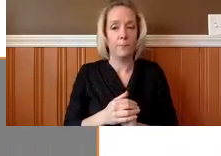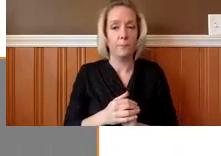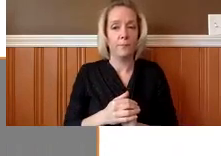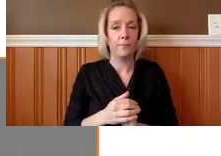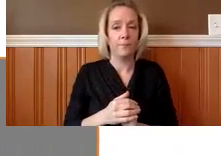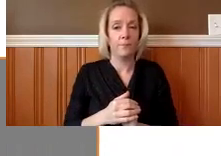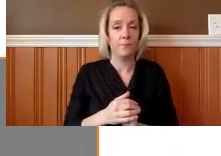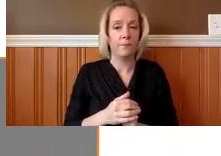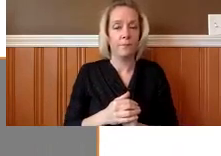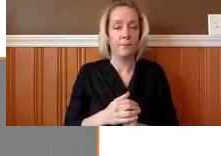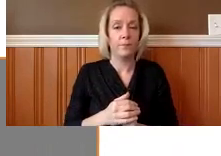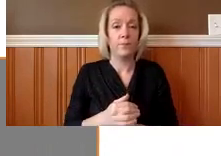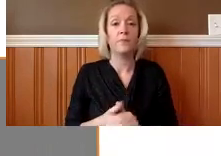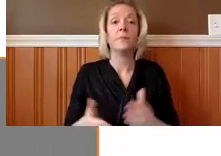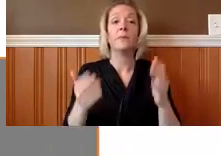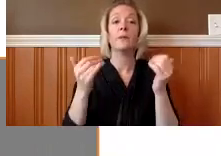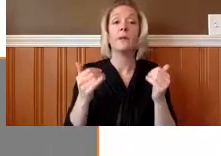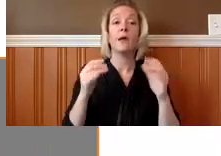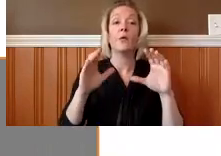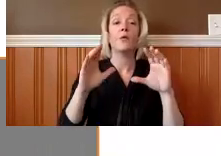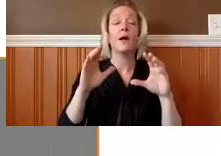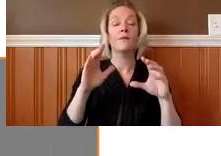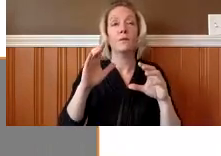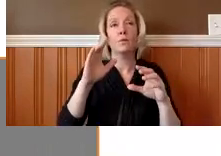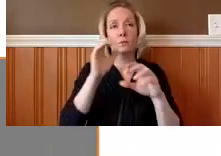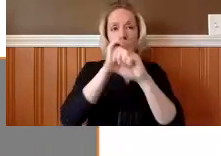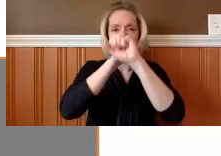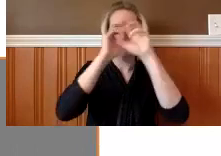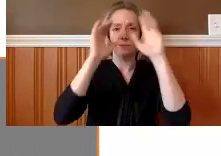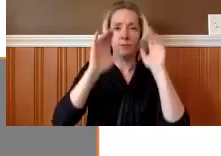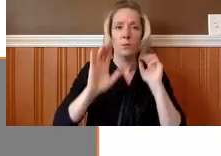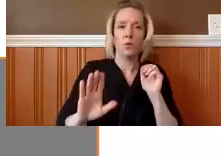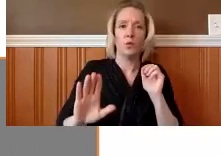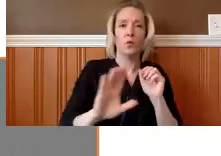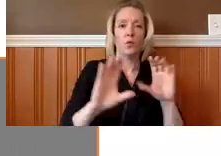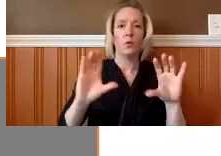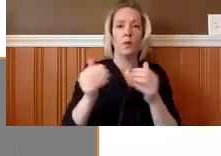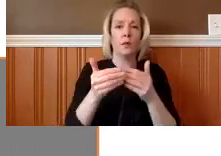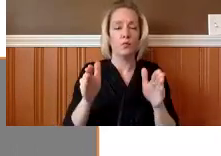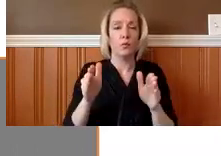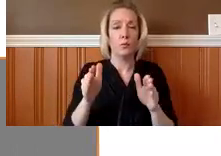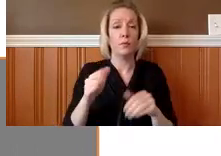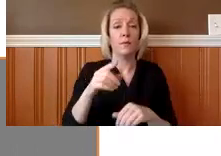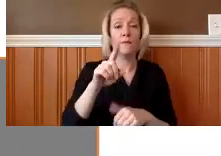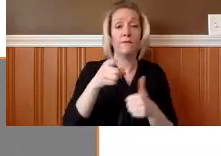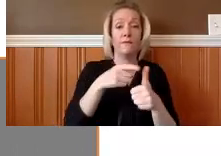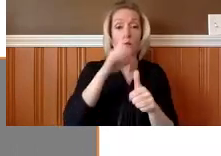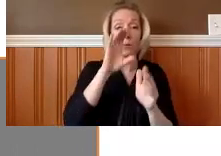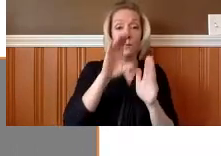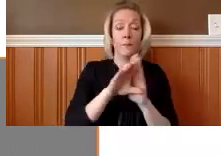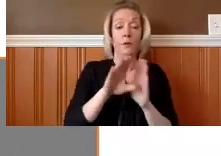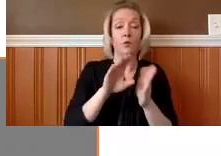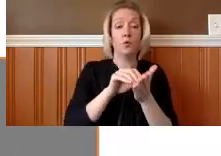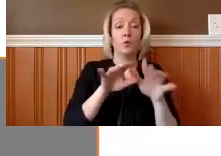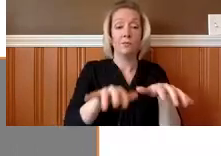Then we can think about the classroom and sensory environment in the classroom. And so if we think about this first picture, we see all of our students sitting at their desk writing, the teacher